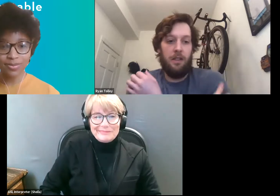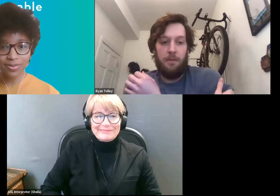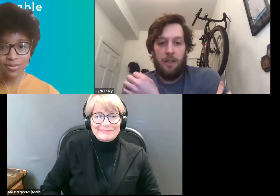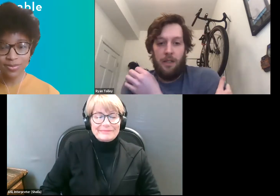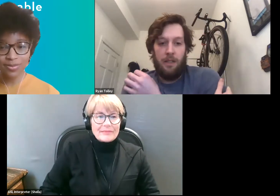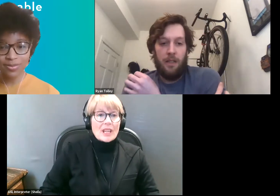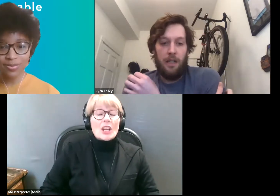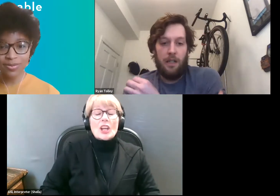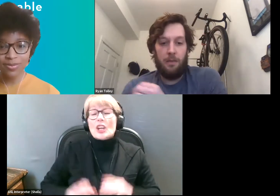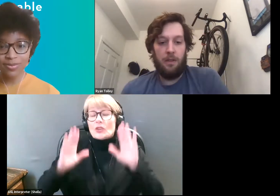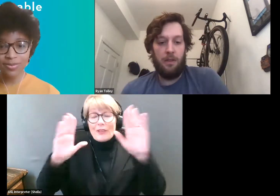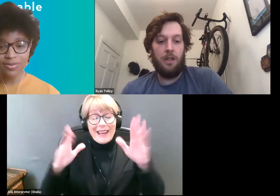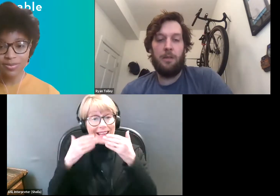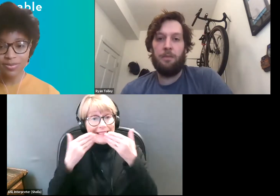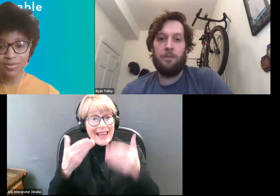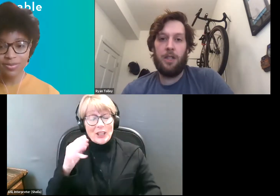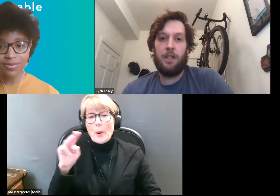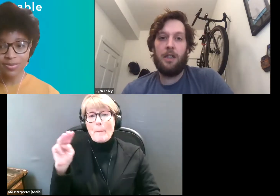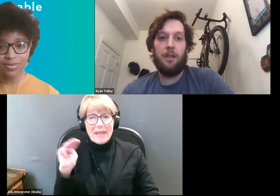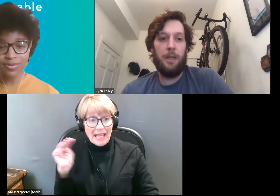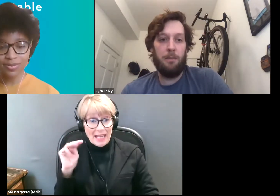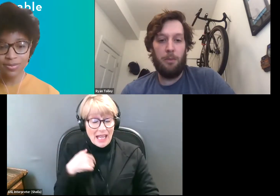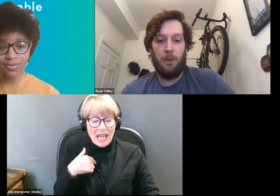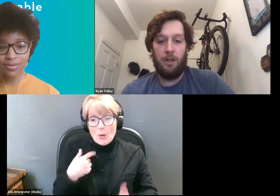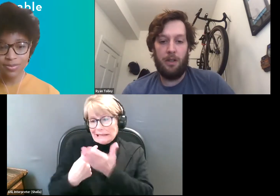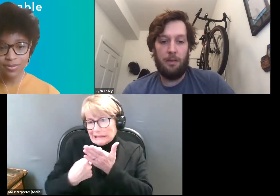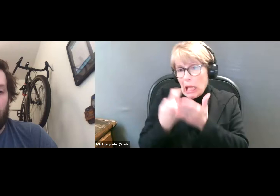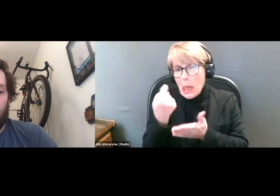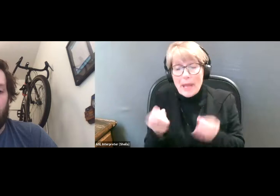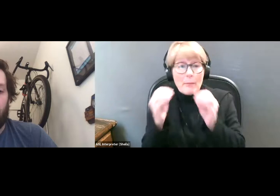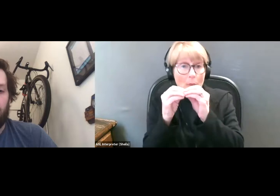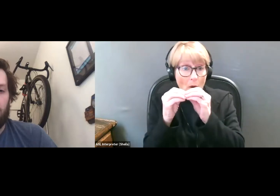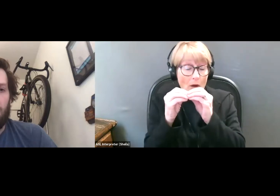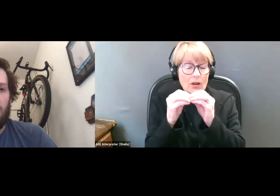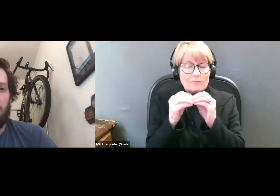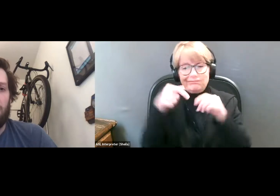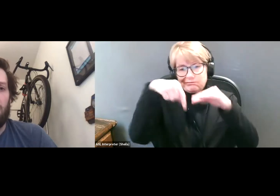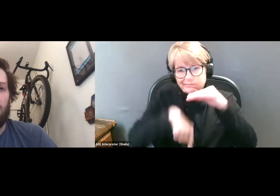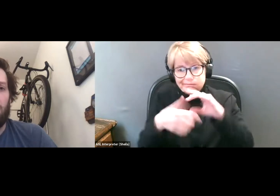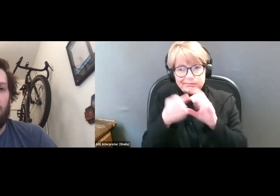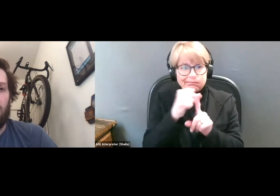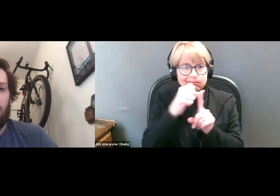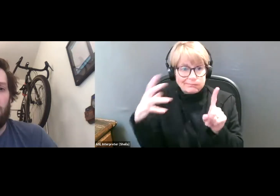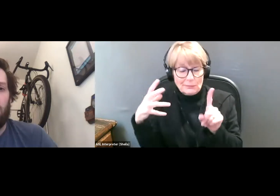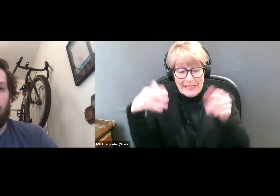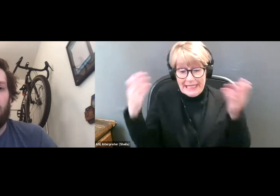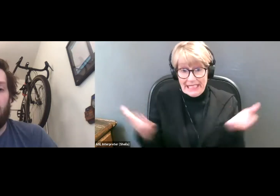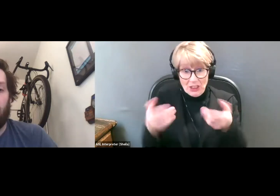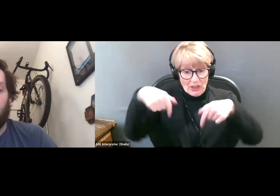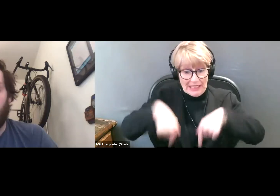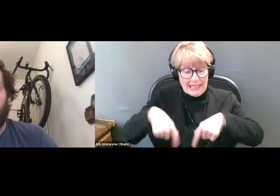Great, thank you, Michaela. I will talk a little bit more about here in Illinois, how